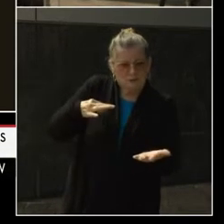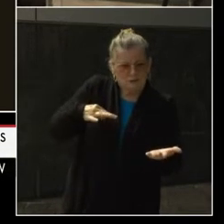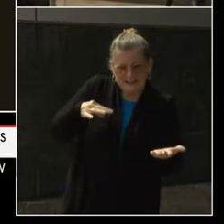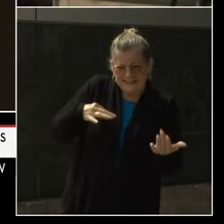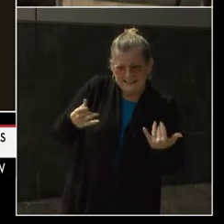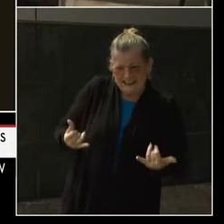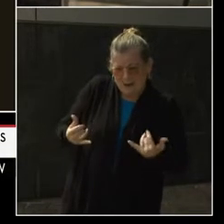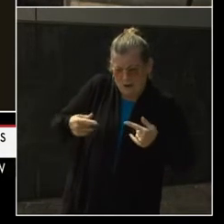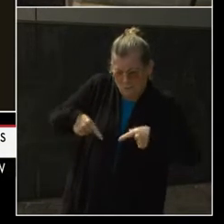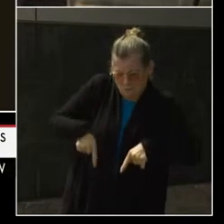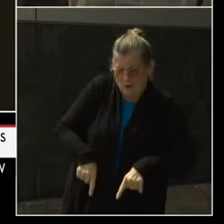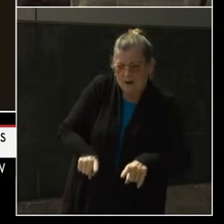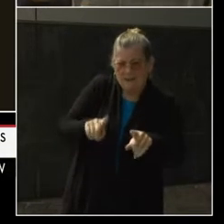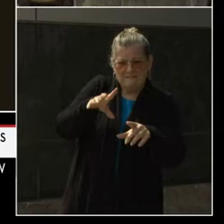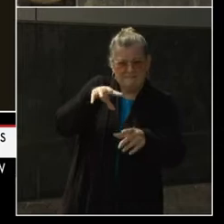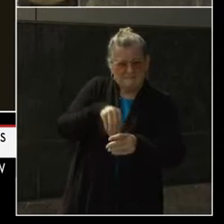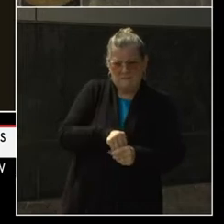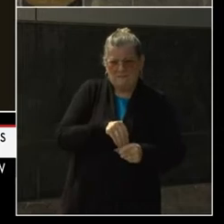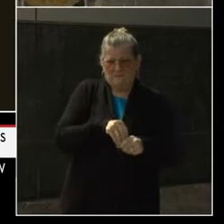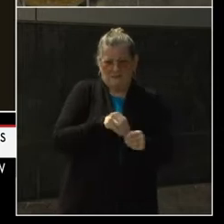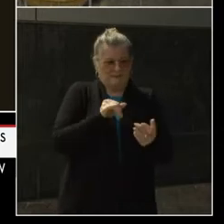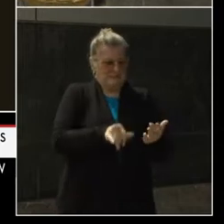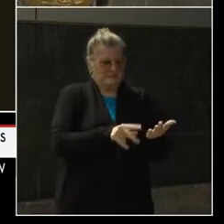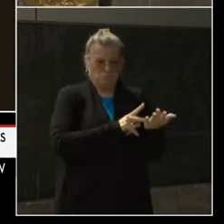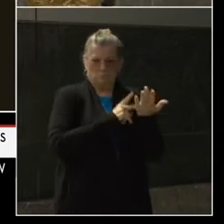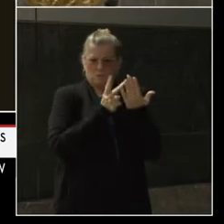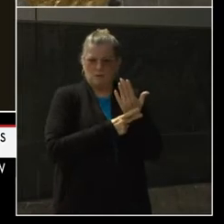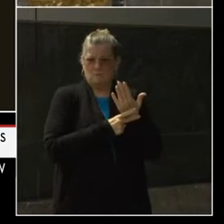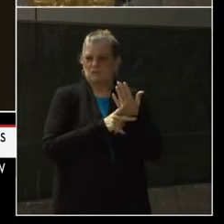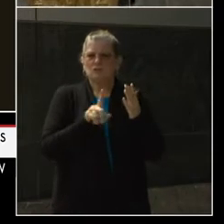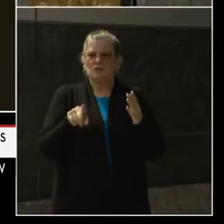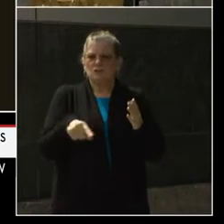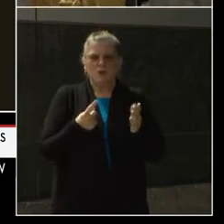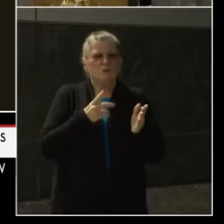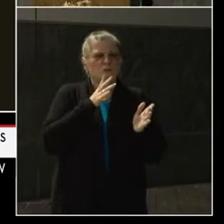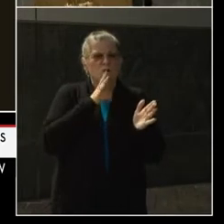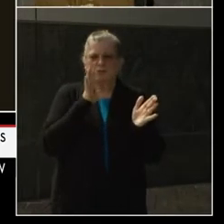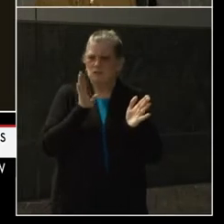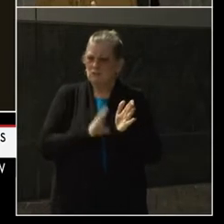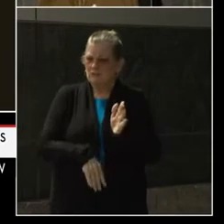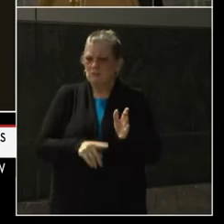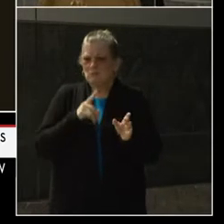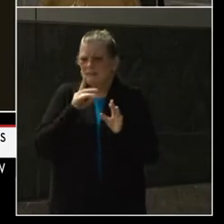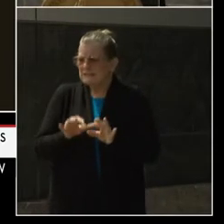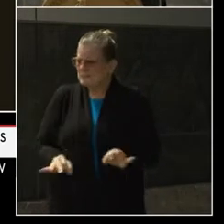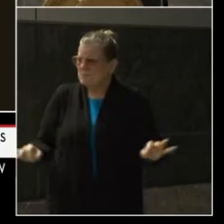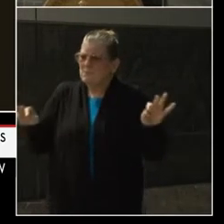about post-secondary preparedness, we are making sure that she can walk into the campus on George